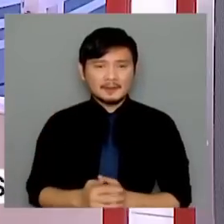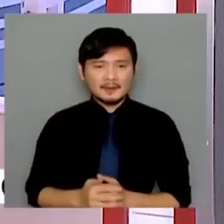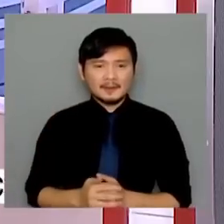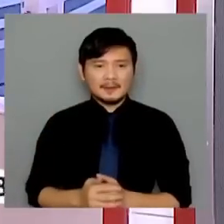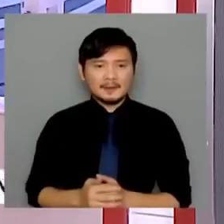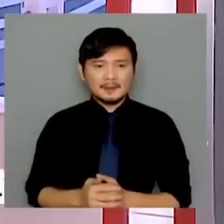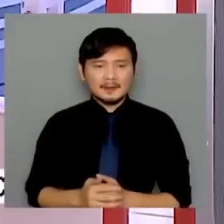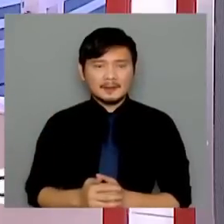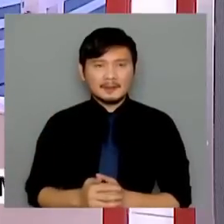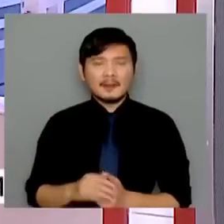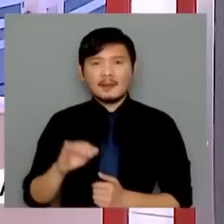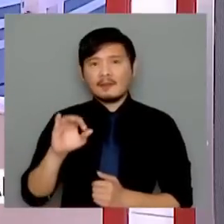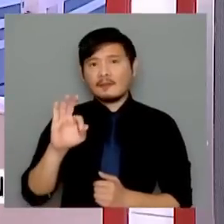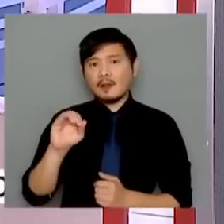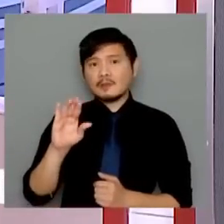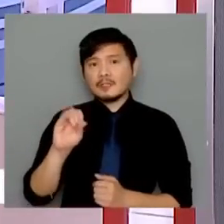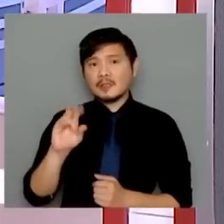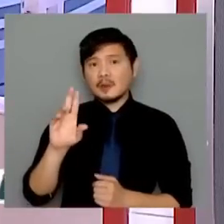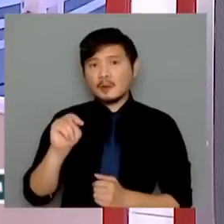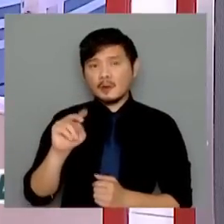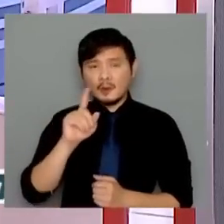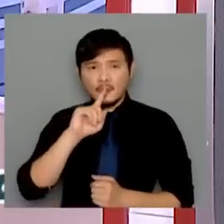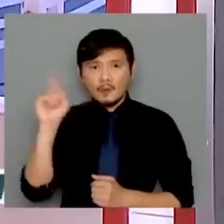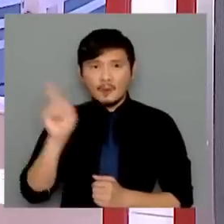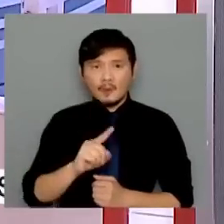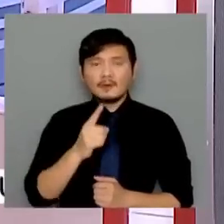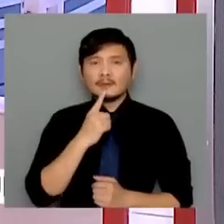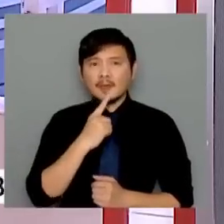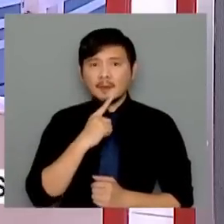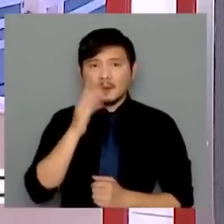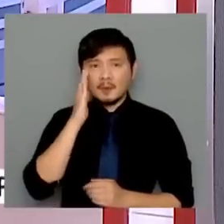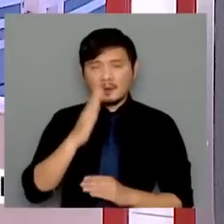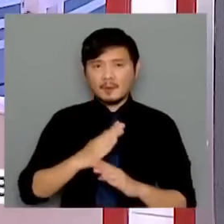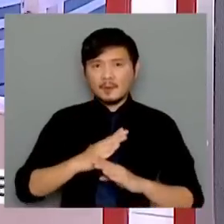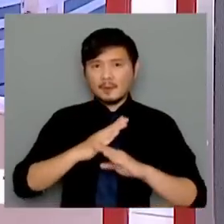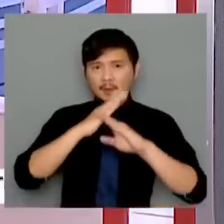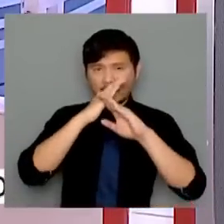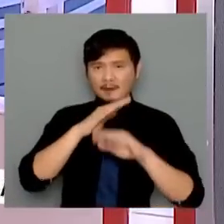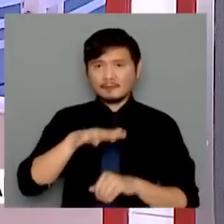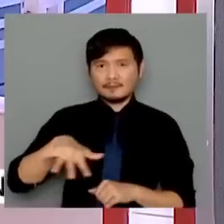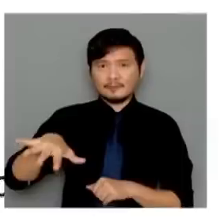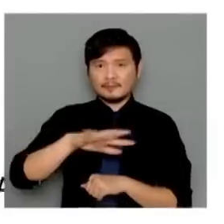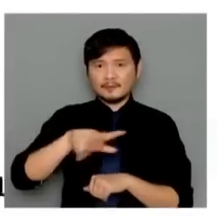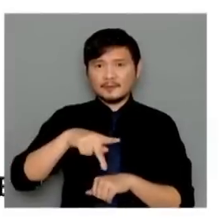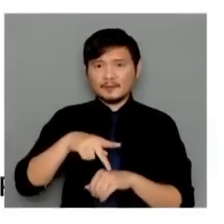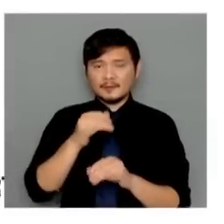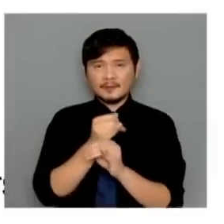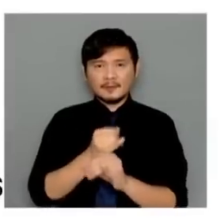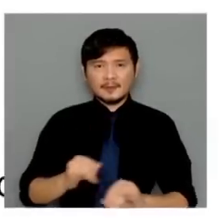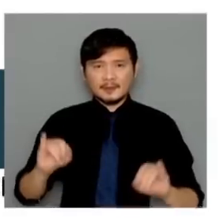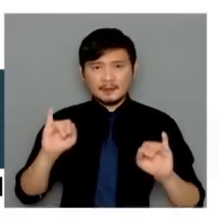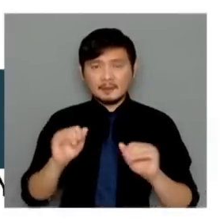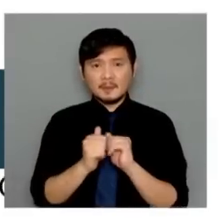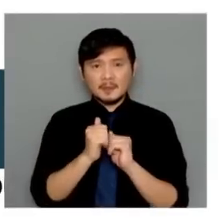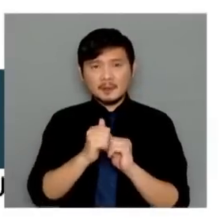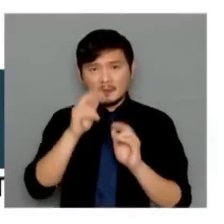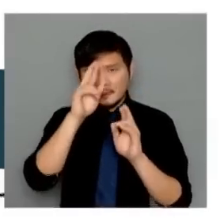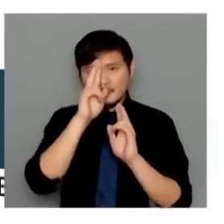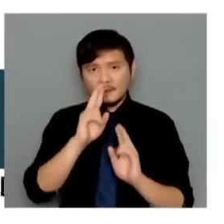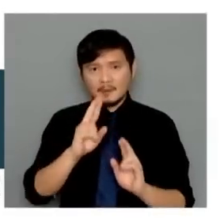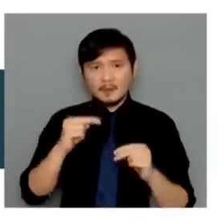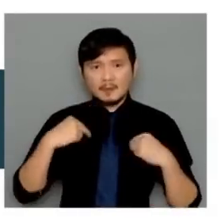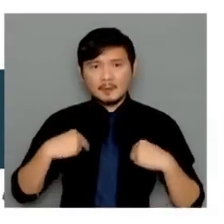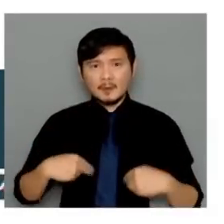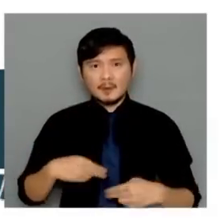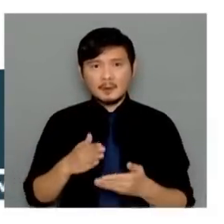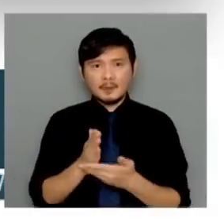Jose Faustino Jr. Faustino vows to protect and defend the country's sovereignty with respect to human rights and international